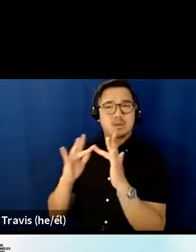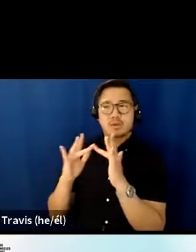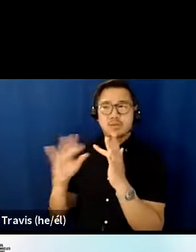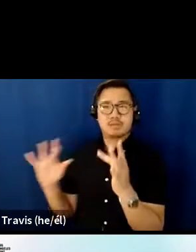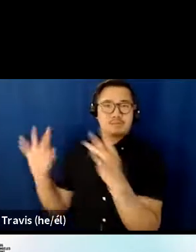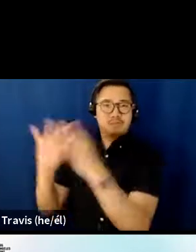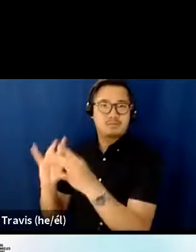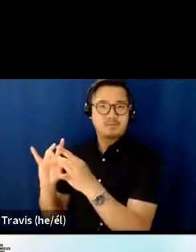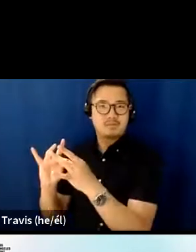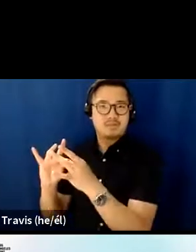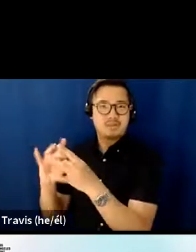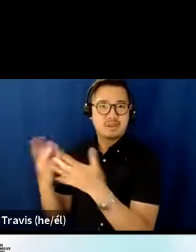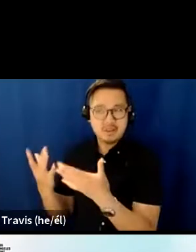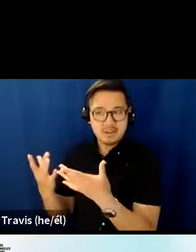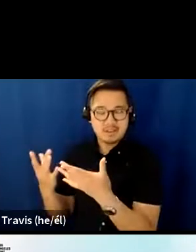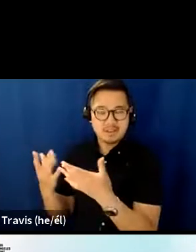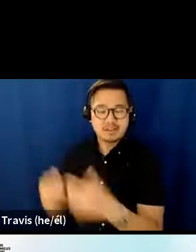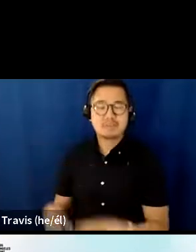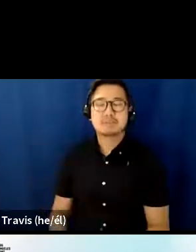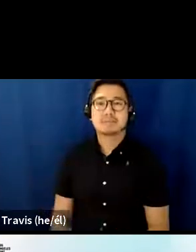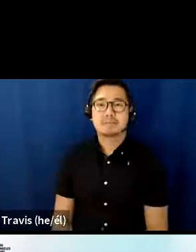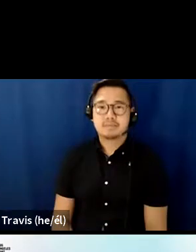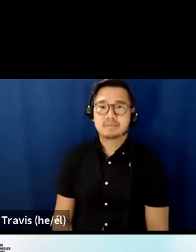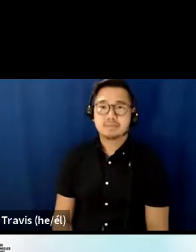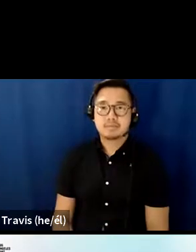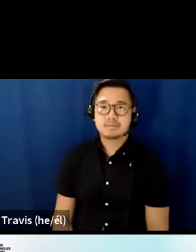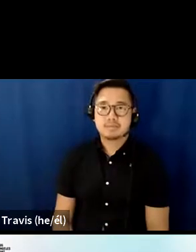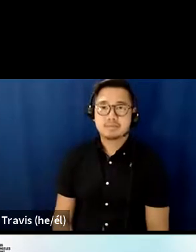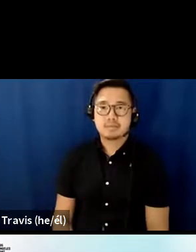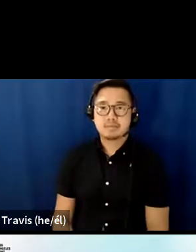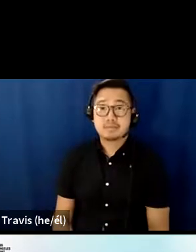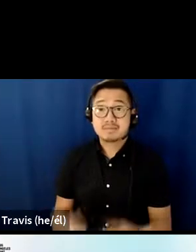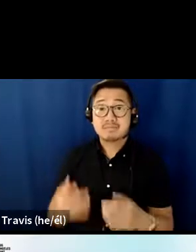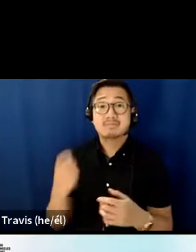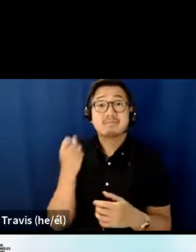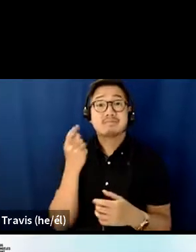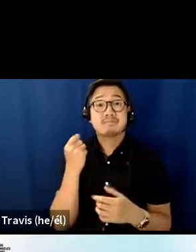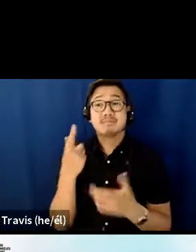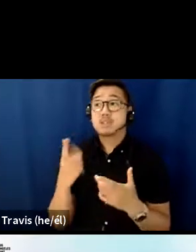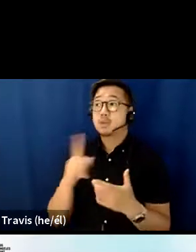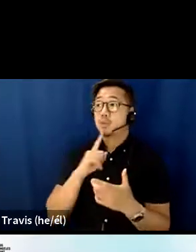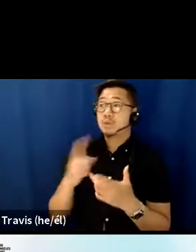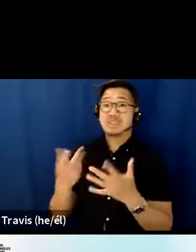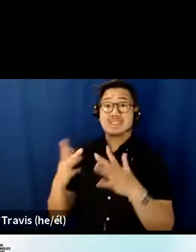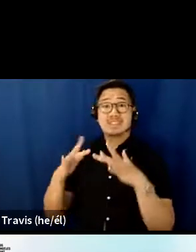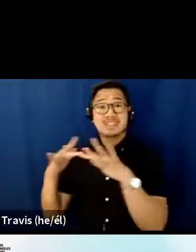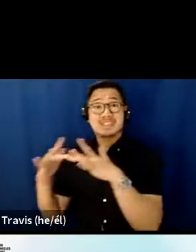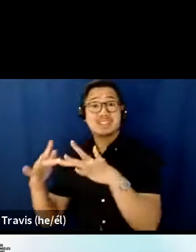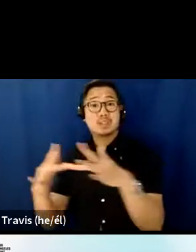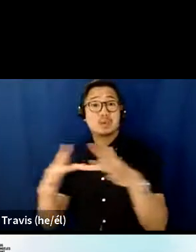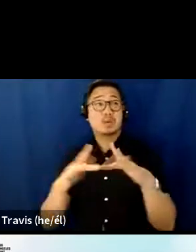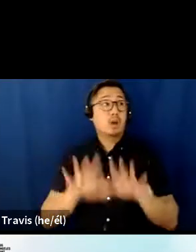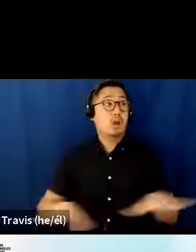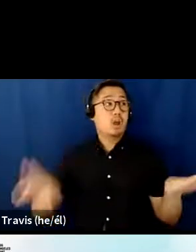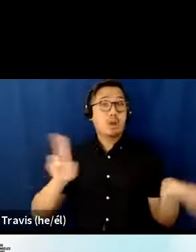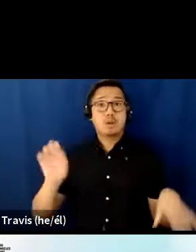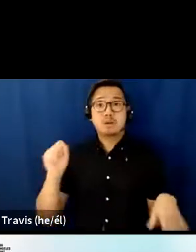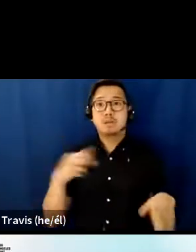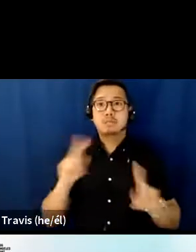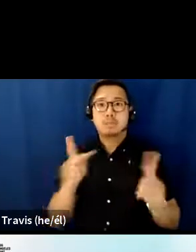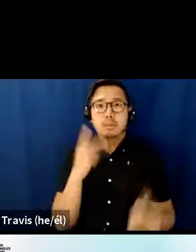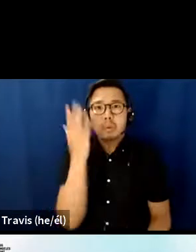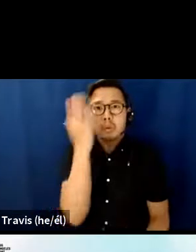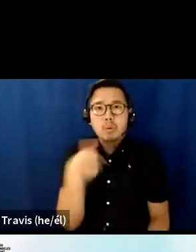basic network. And ironing that out now, that network goes across the country without the network even knowing that it's connected to one